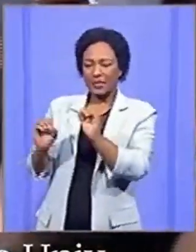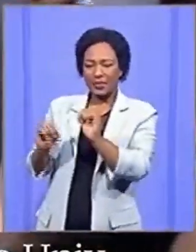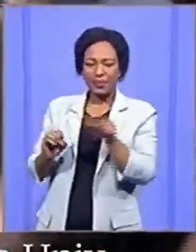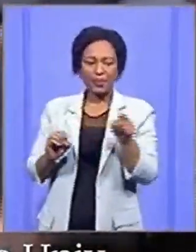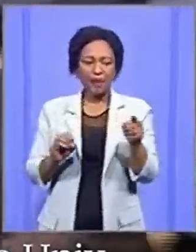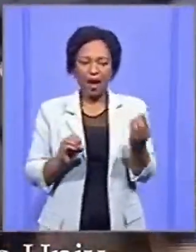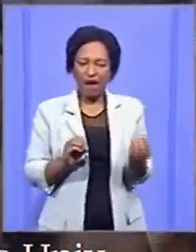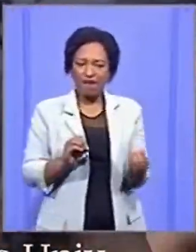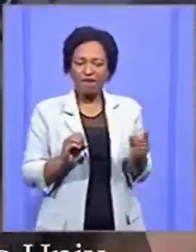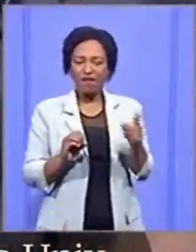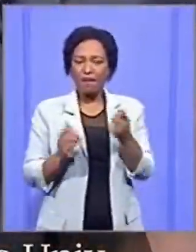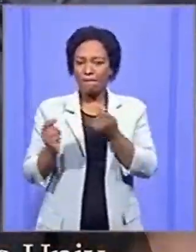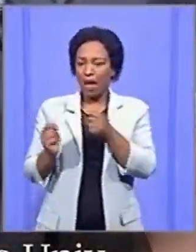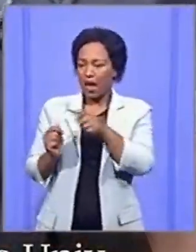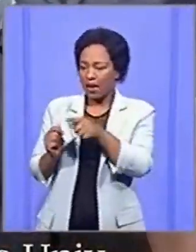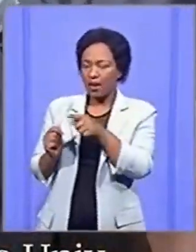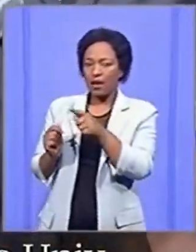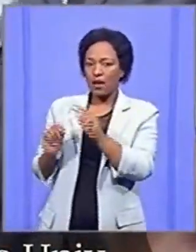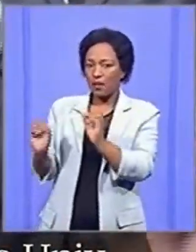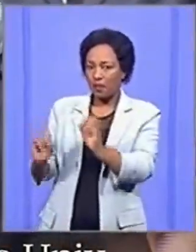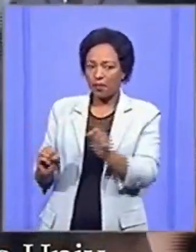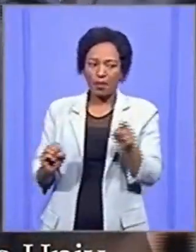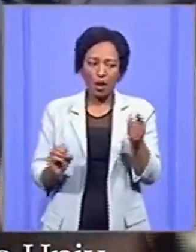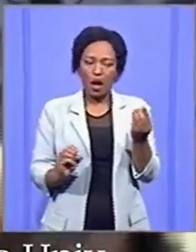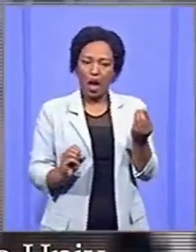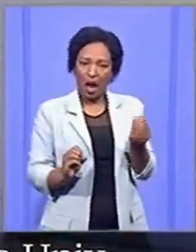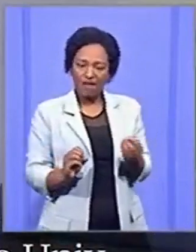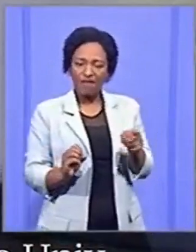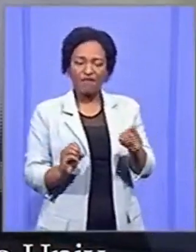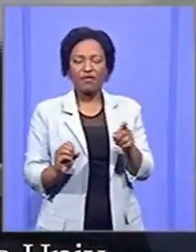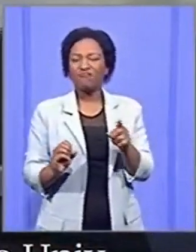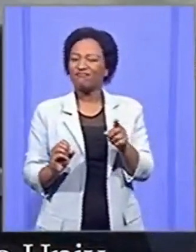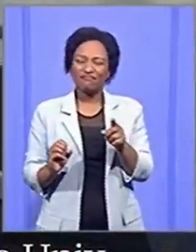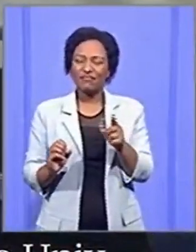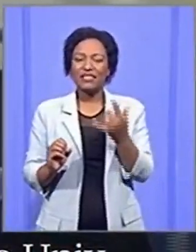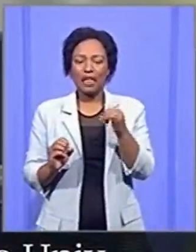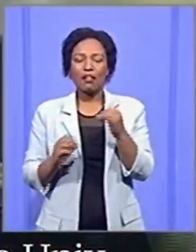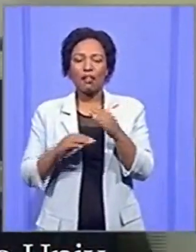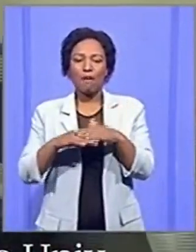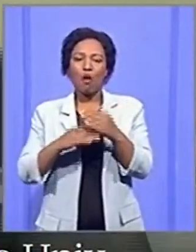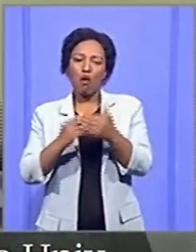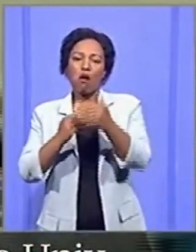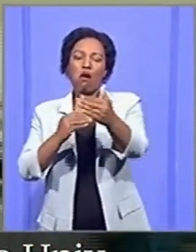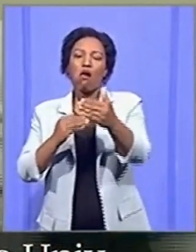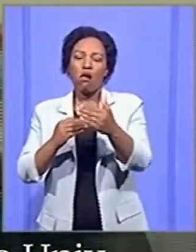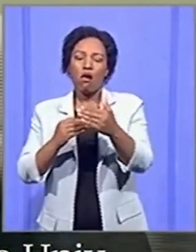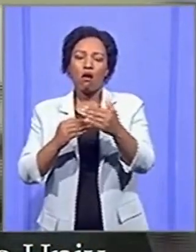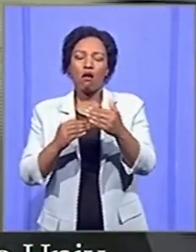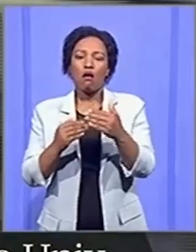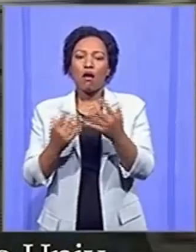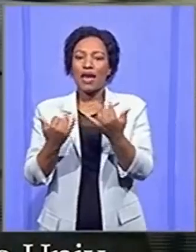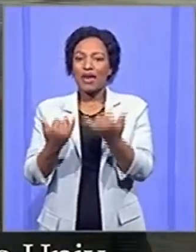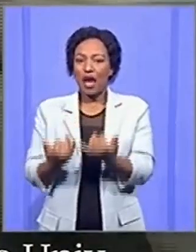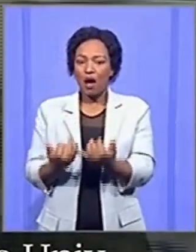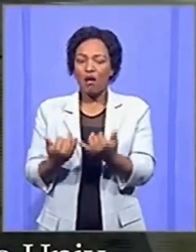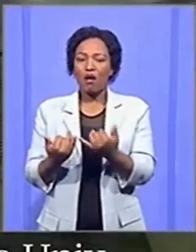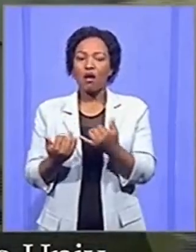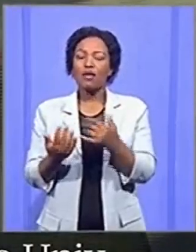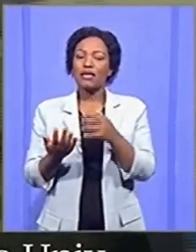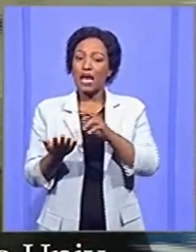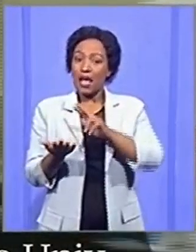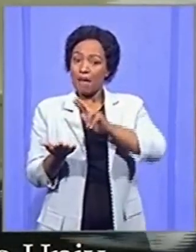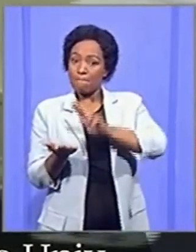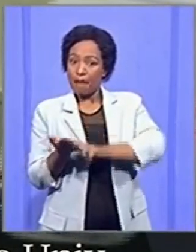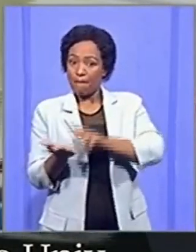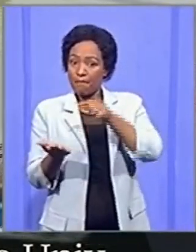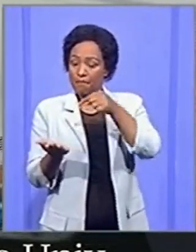o wala ona le tšhelete kapa ha ona tšhelete so tsela e sa le telele e ka pele ho rona ena e saennweng ke tumello ya go